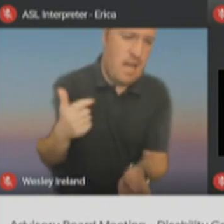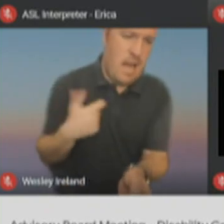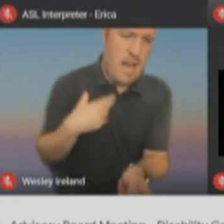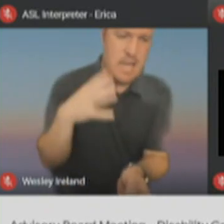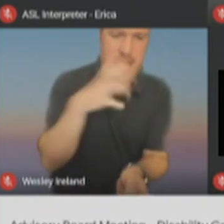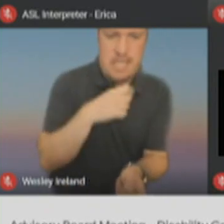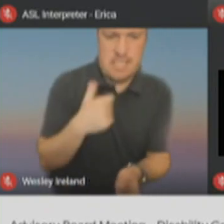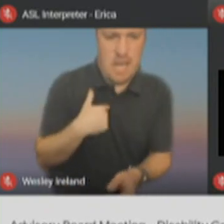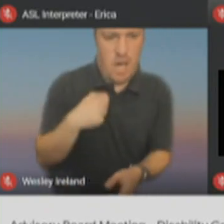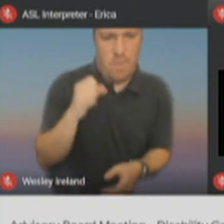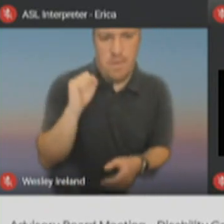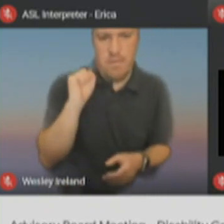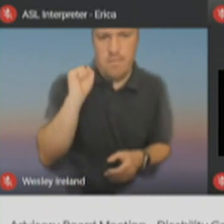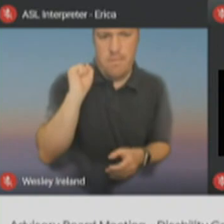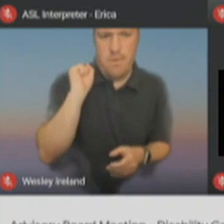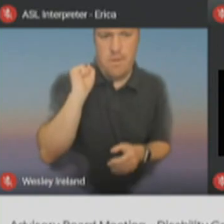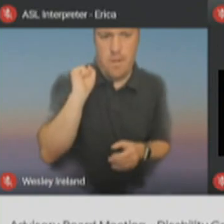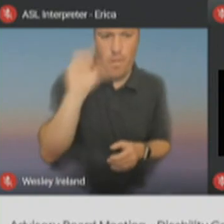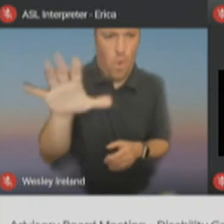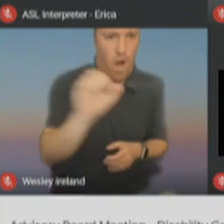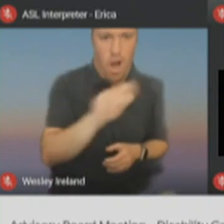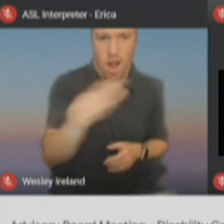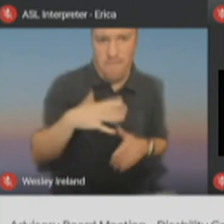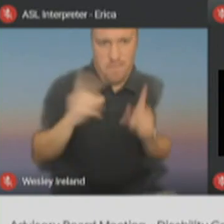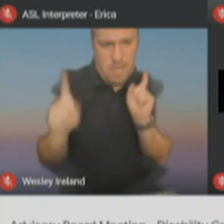was really helpful, but I do have a few more